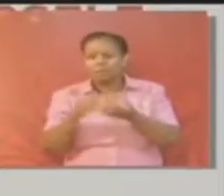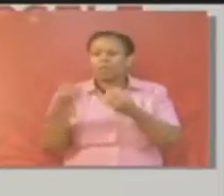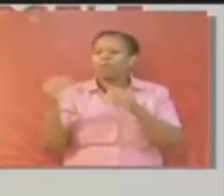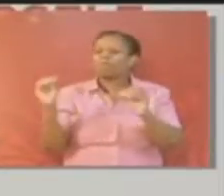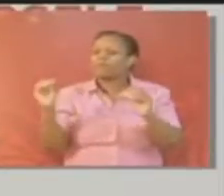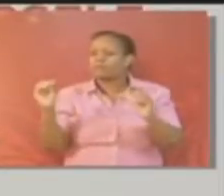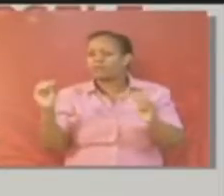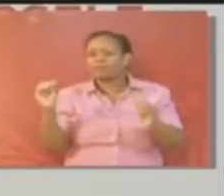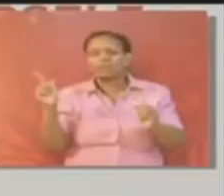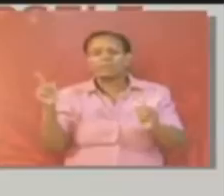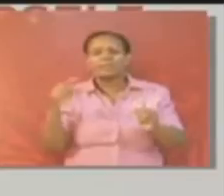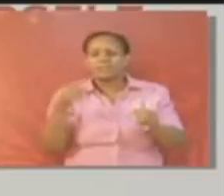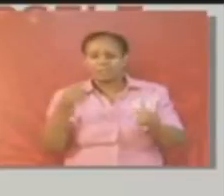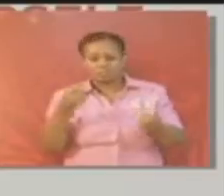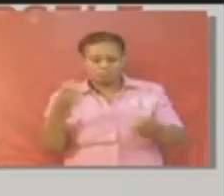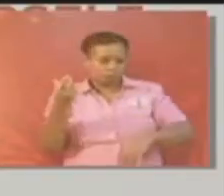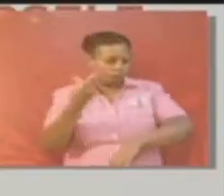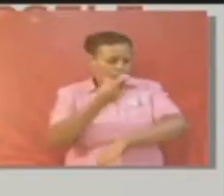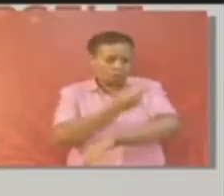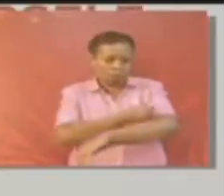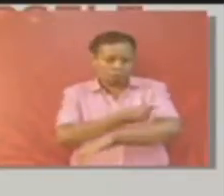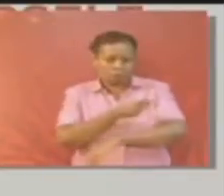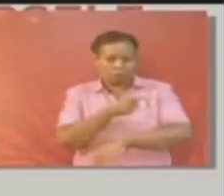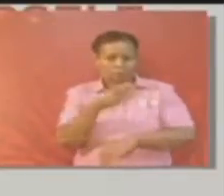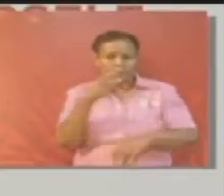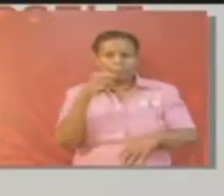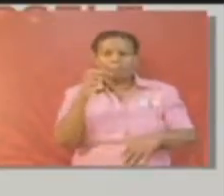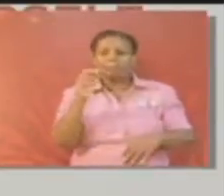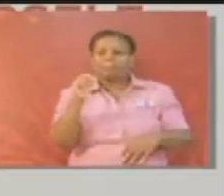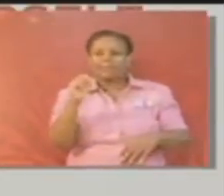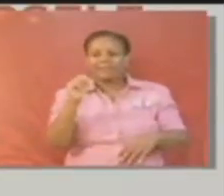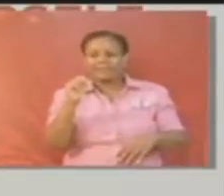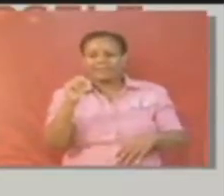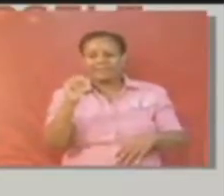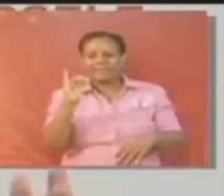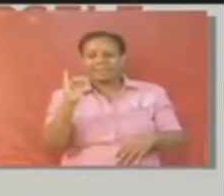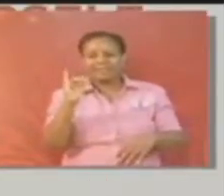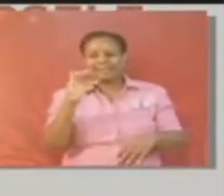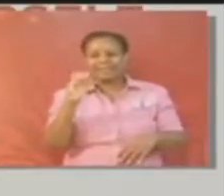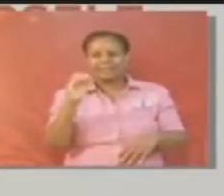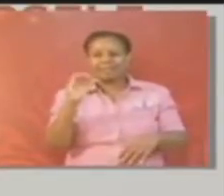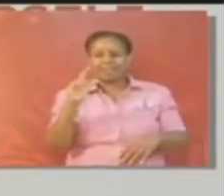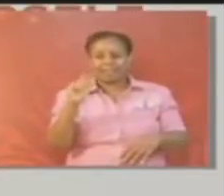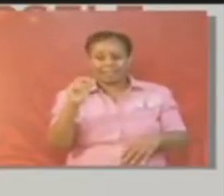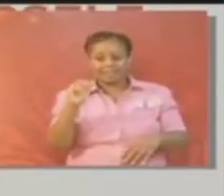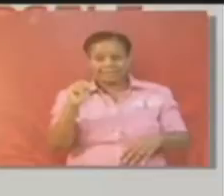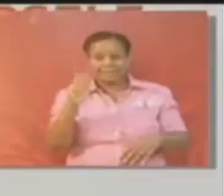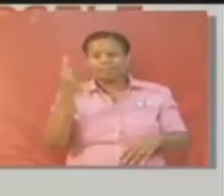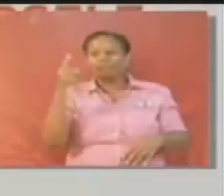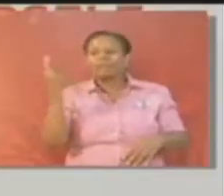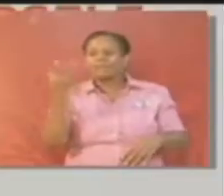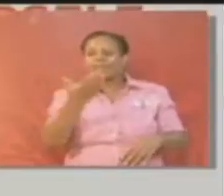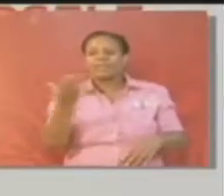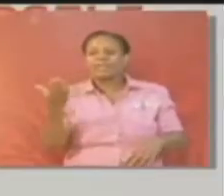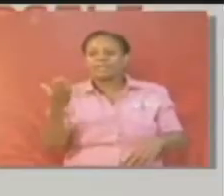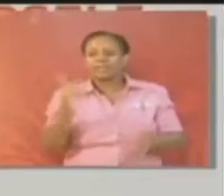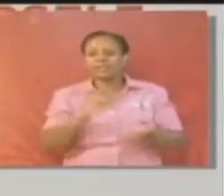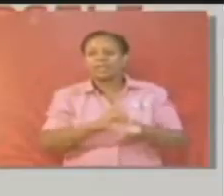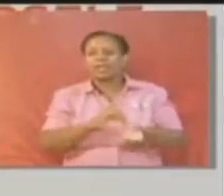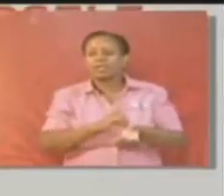what? Are you allergic to penicillin? So let us contextualize those